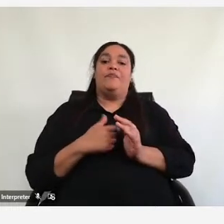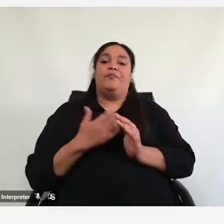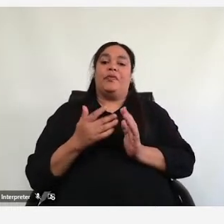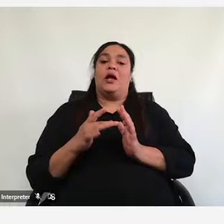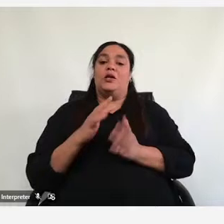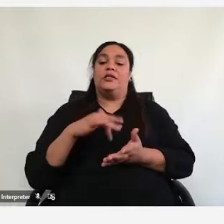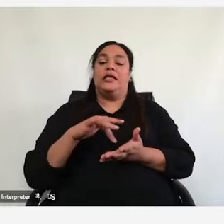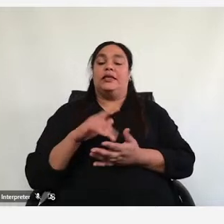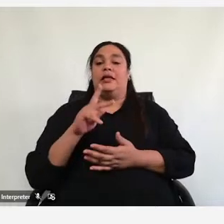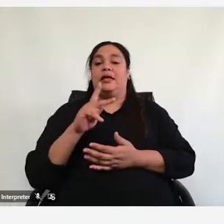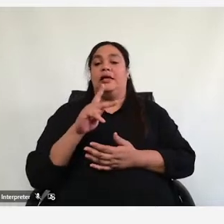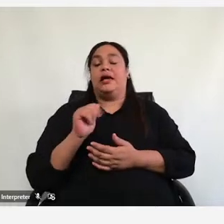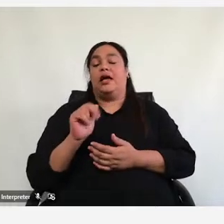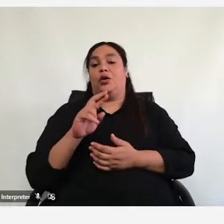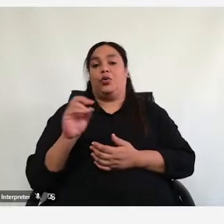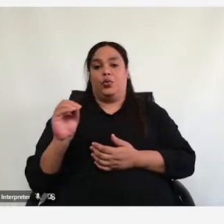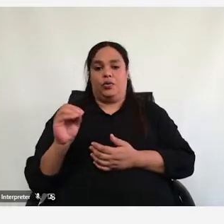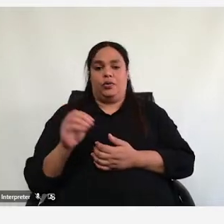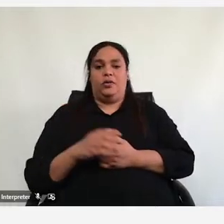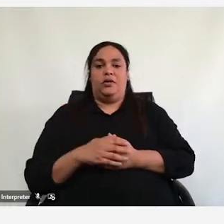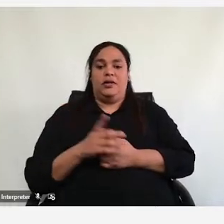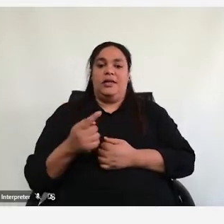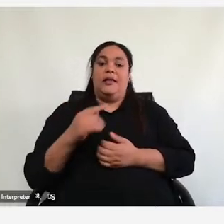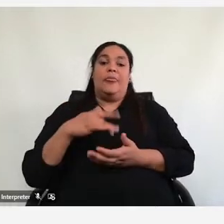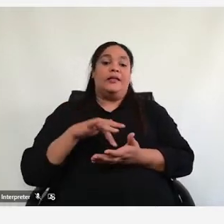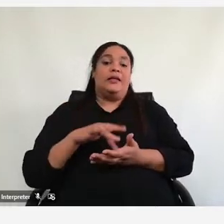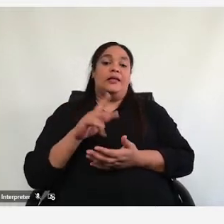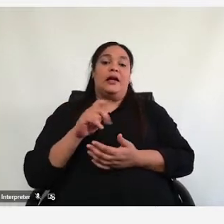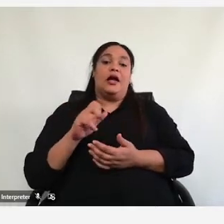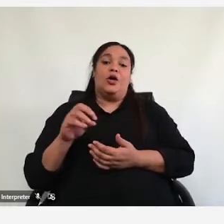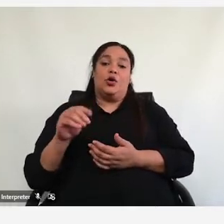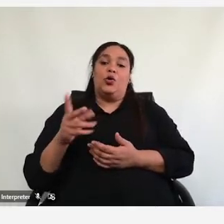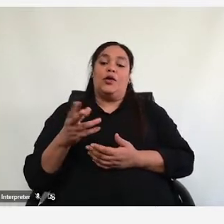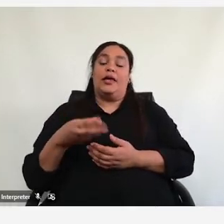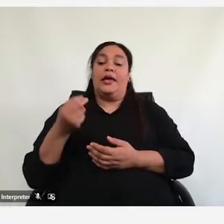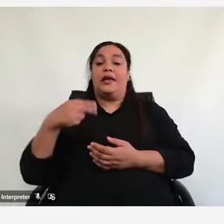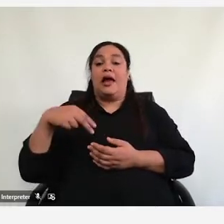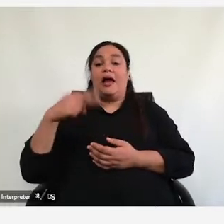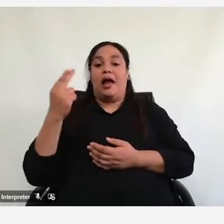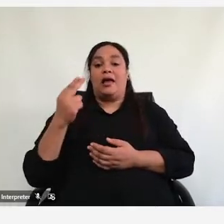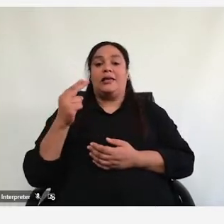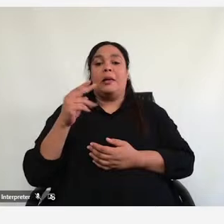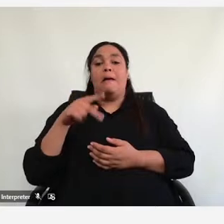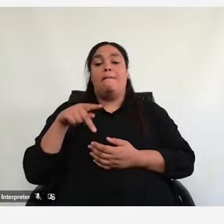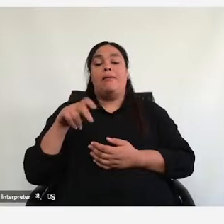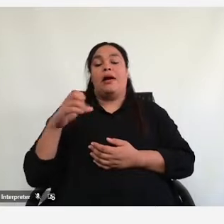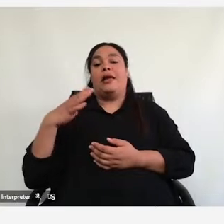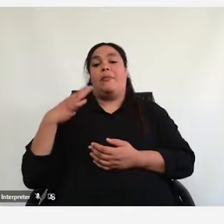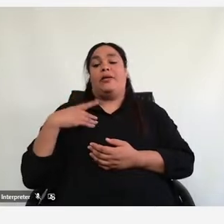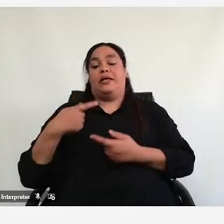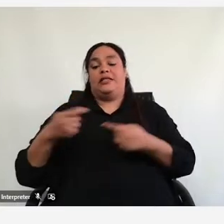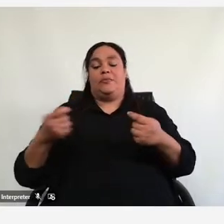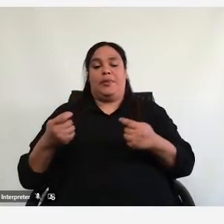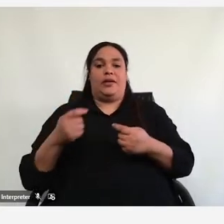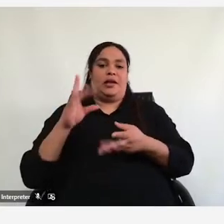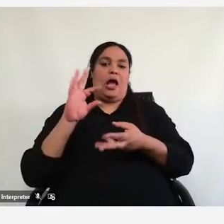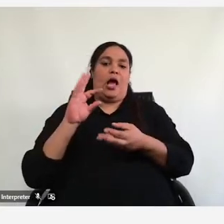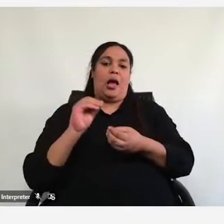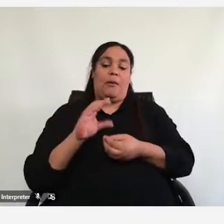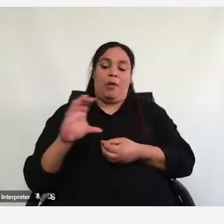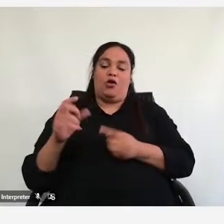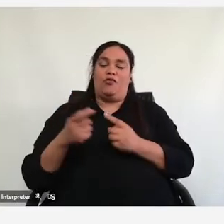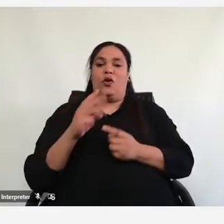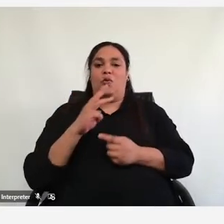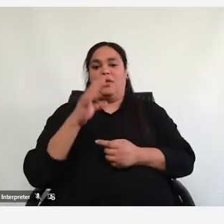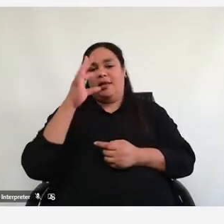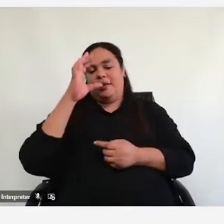Central Karoo, the Central Karoo is getting the highest per capita spending amount from the Western Cape